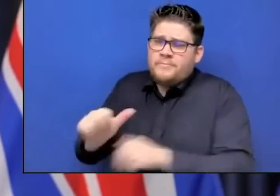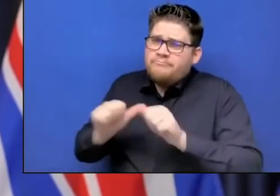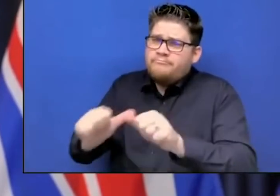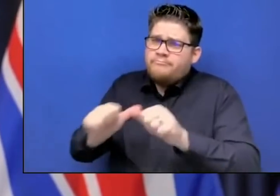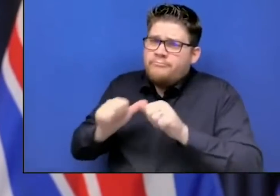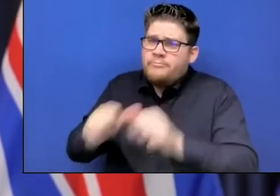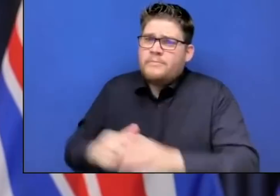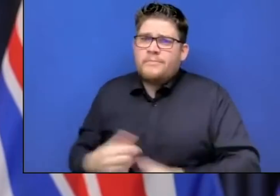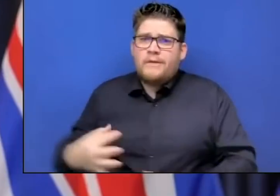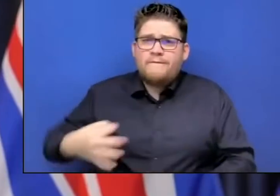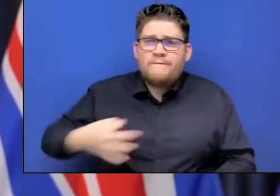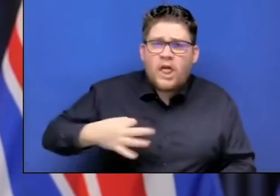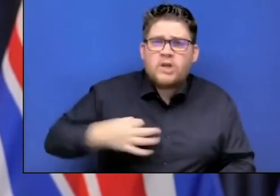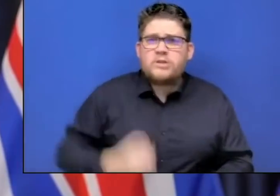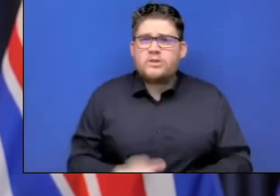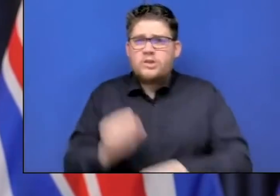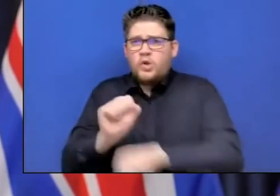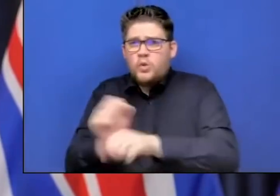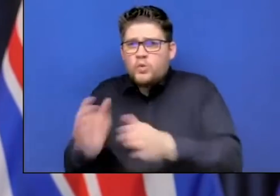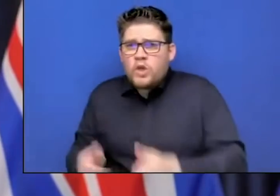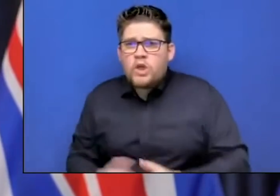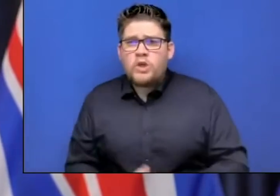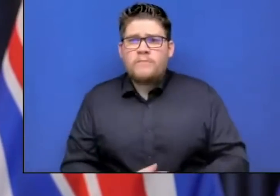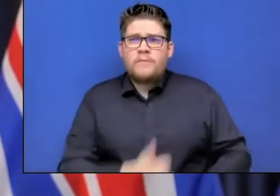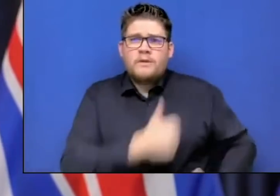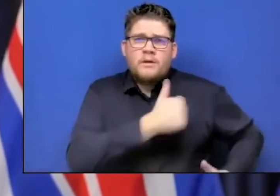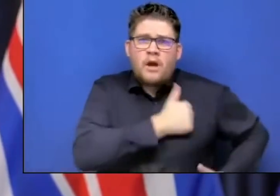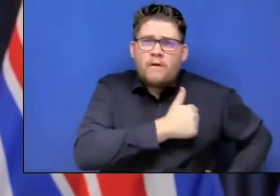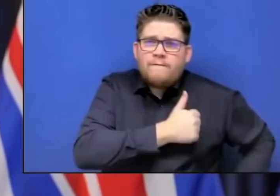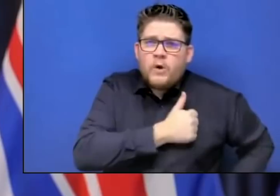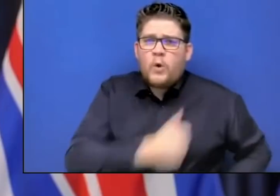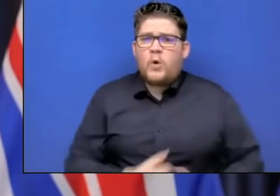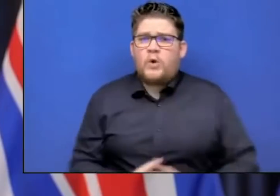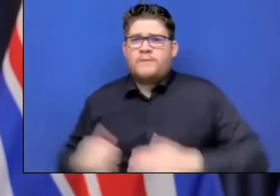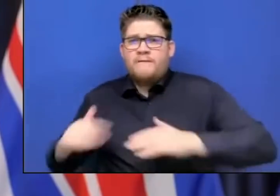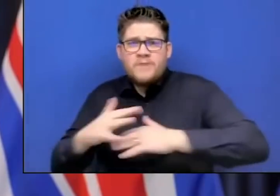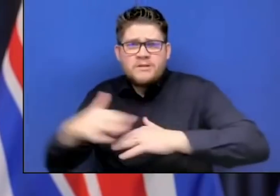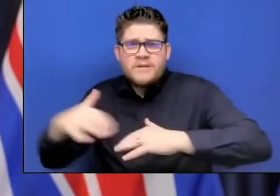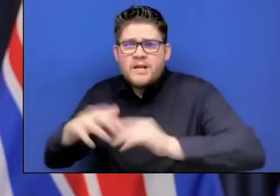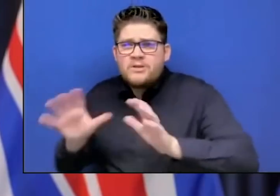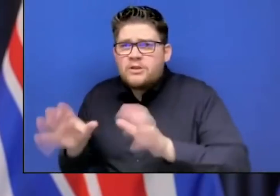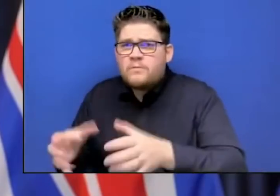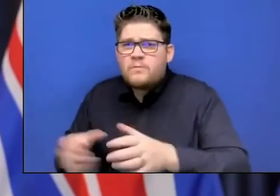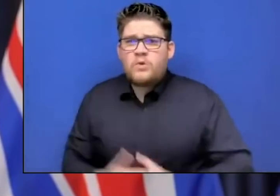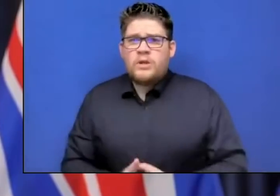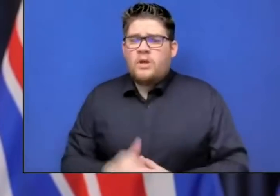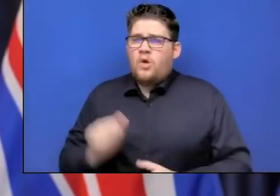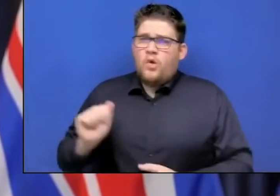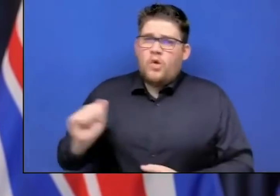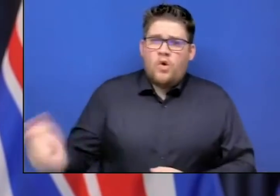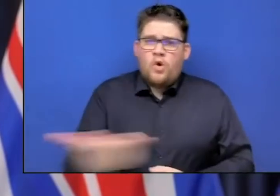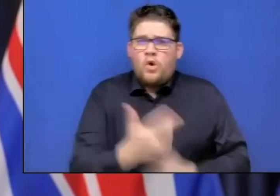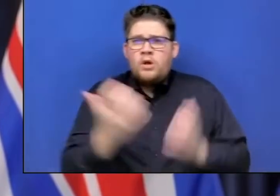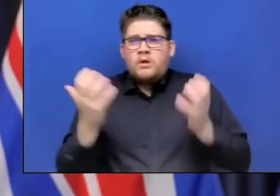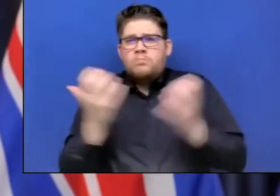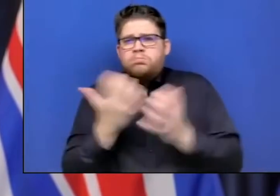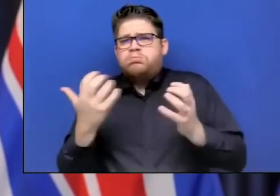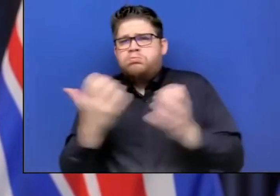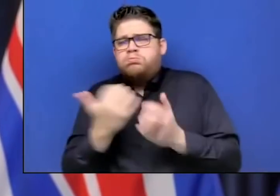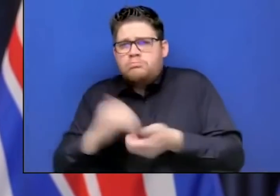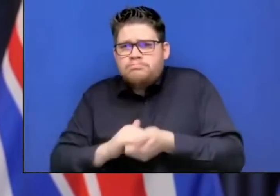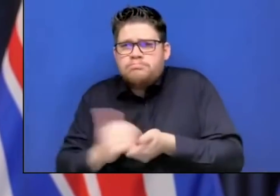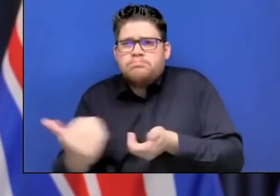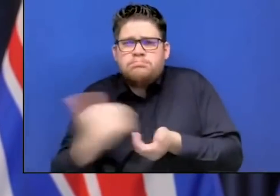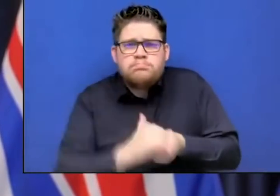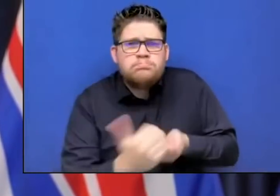Nations and local leaders, volunteers, RCMP, and countless efforts for your efforts. all of us working together have been getting us through